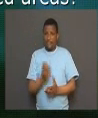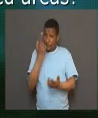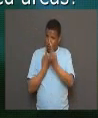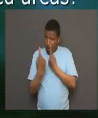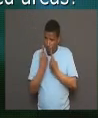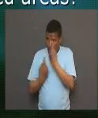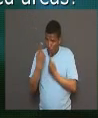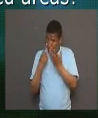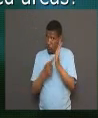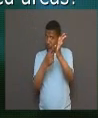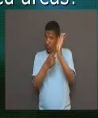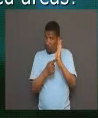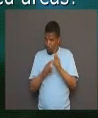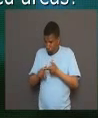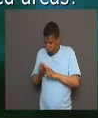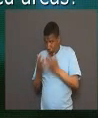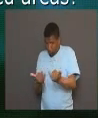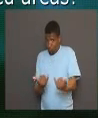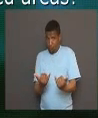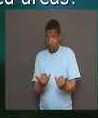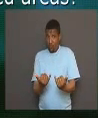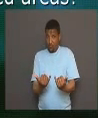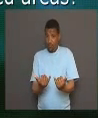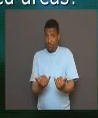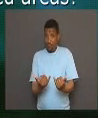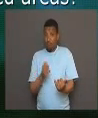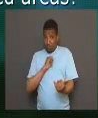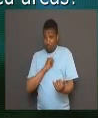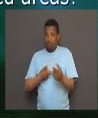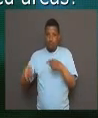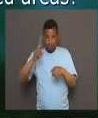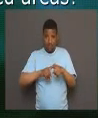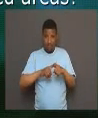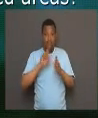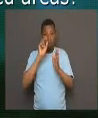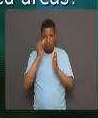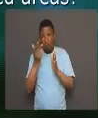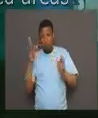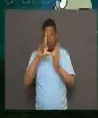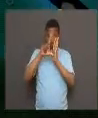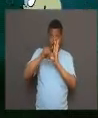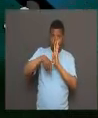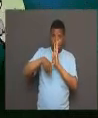Discuss this question with your partner now, and I will be back in a few minutes.